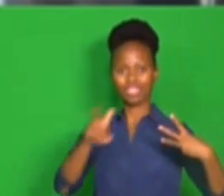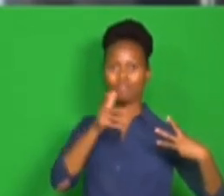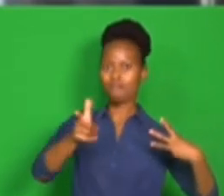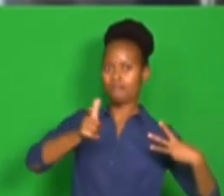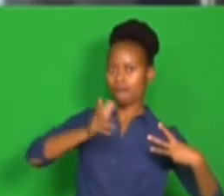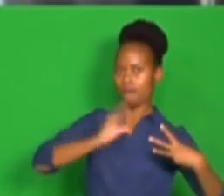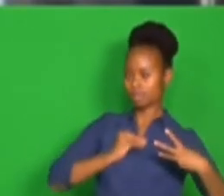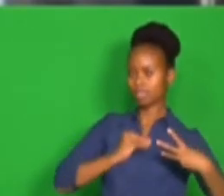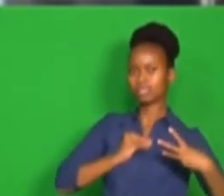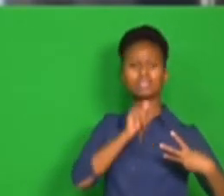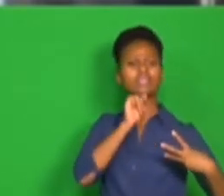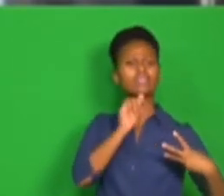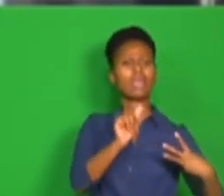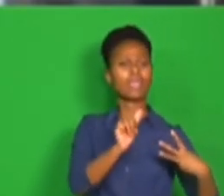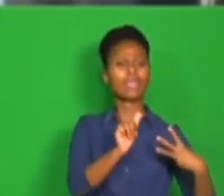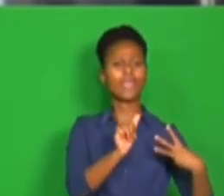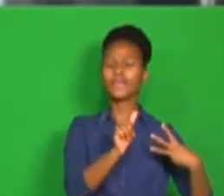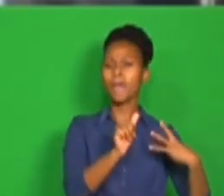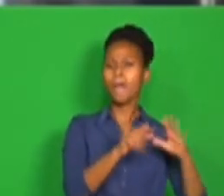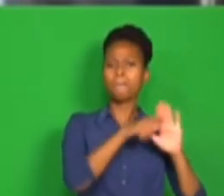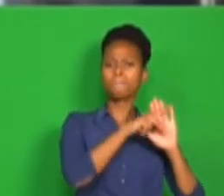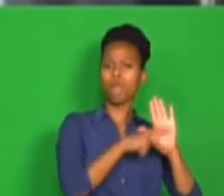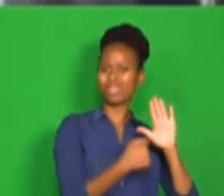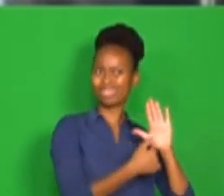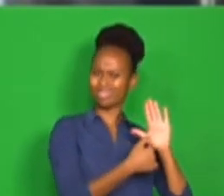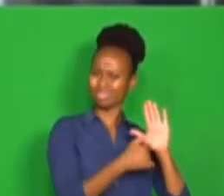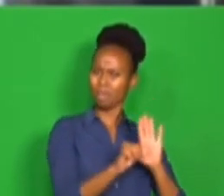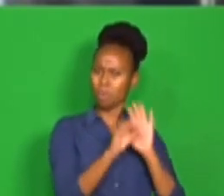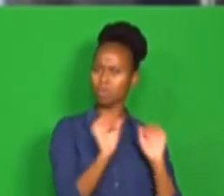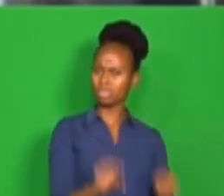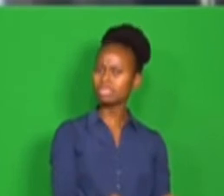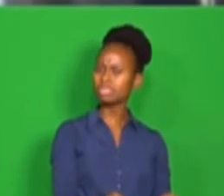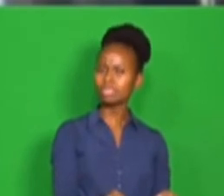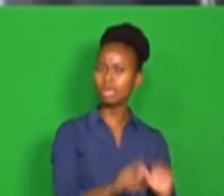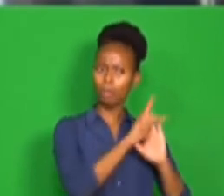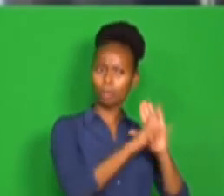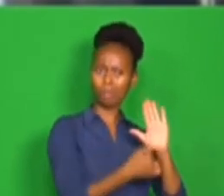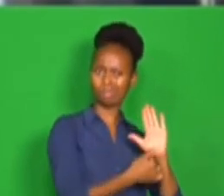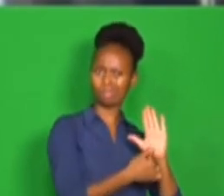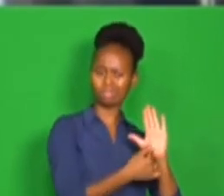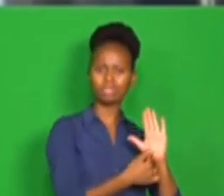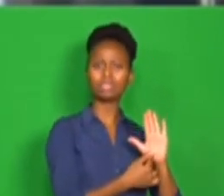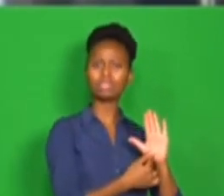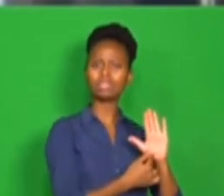policy settings actually matter, that the fiscal stance itself